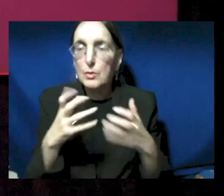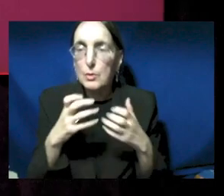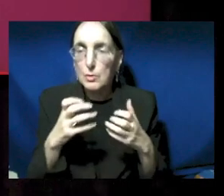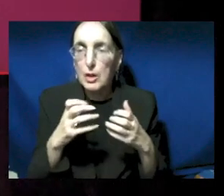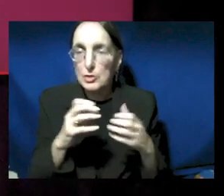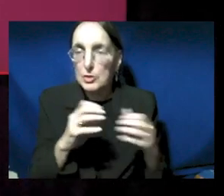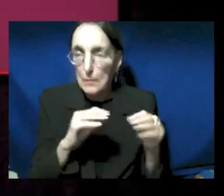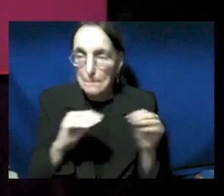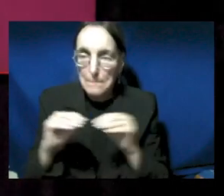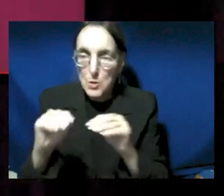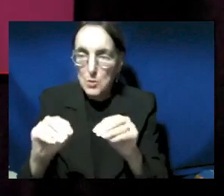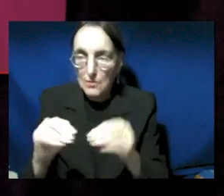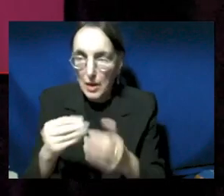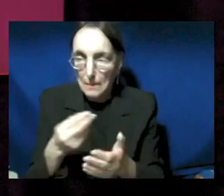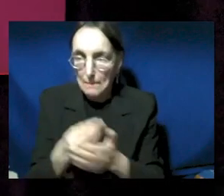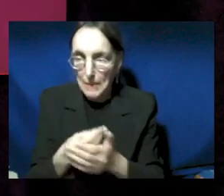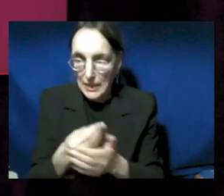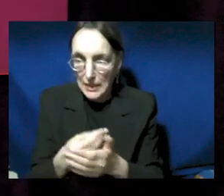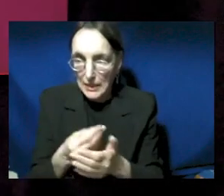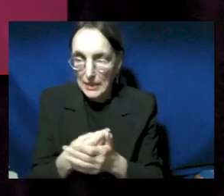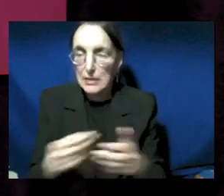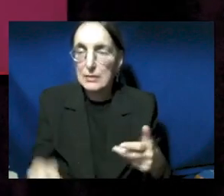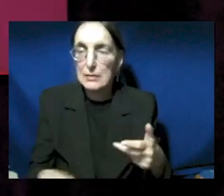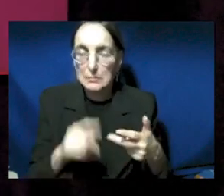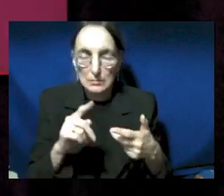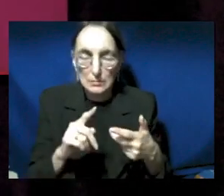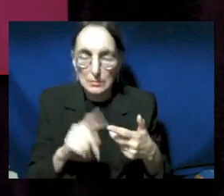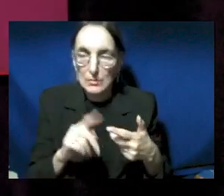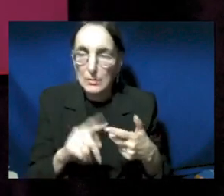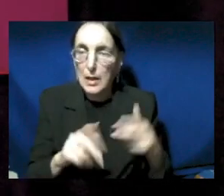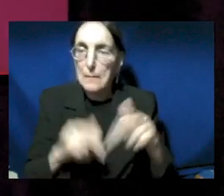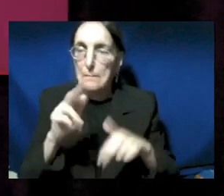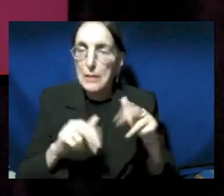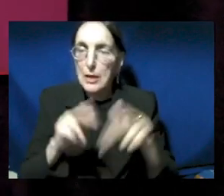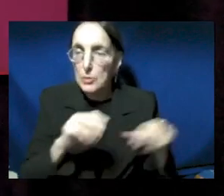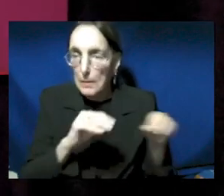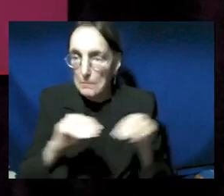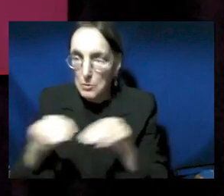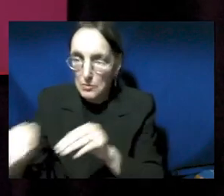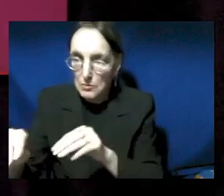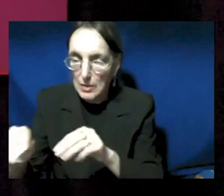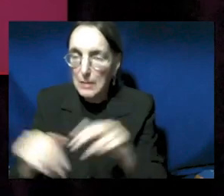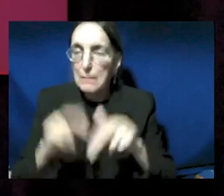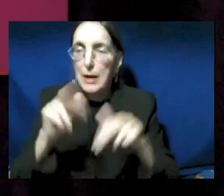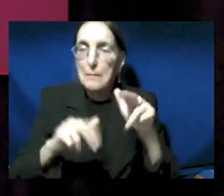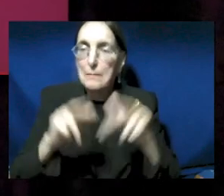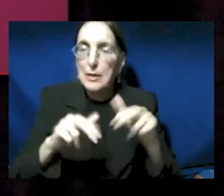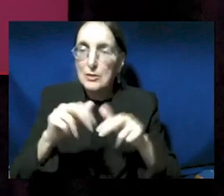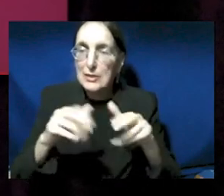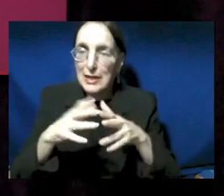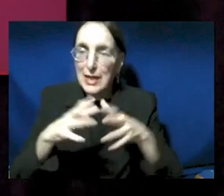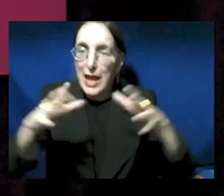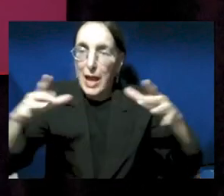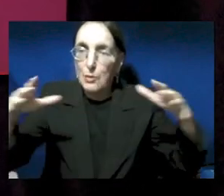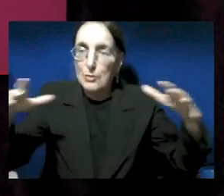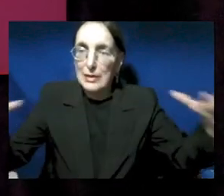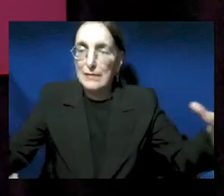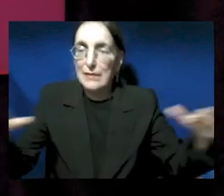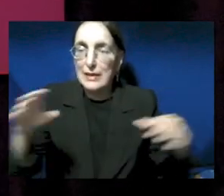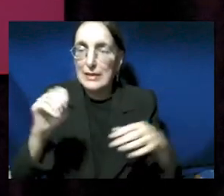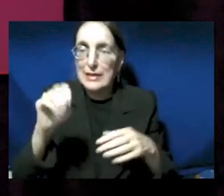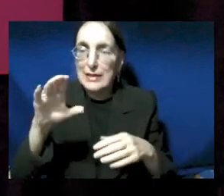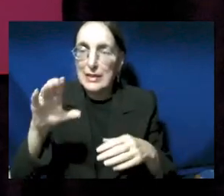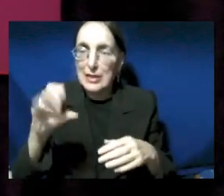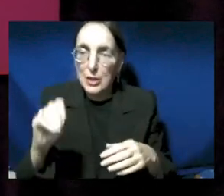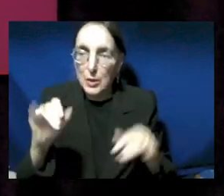money. We want to build movement by building out the ecosystem. And 3, we wanted to shift the message. We